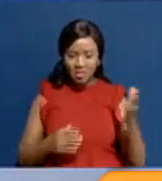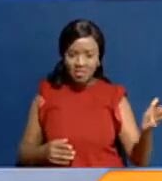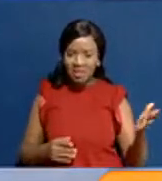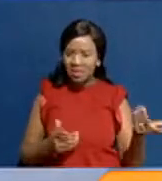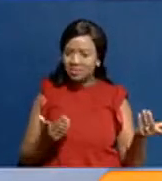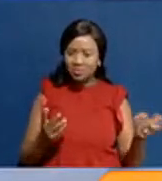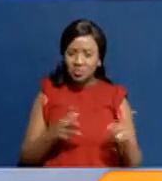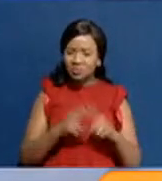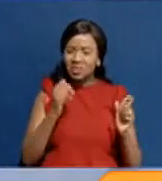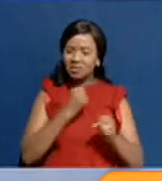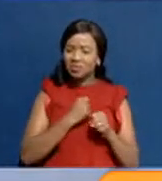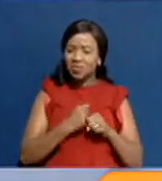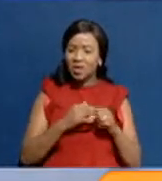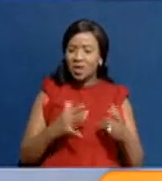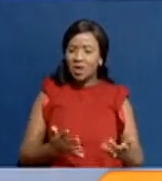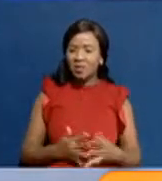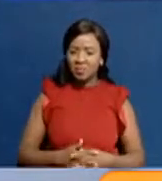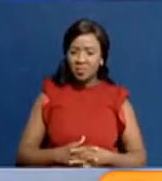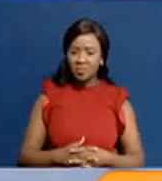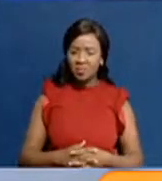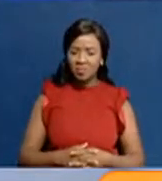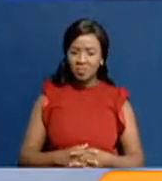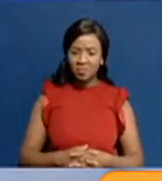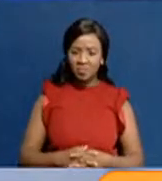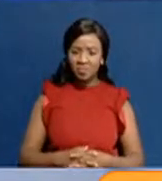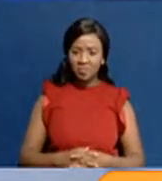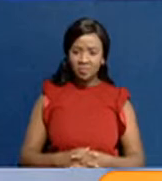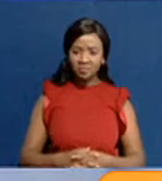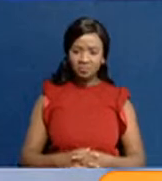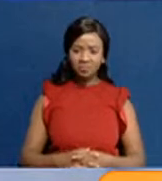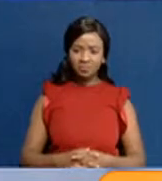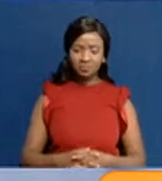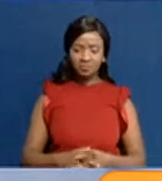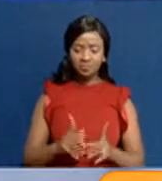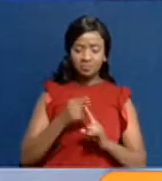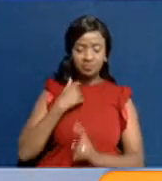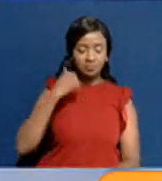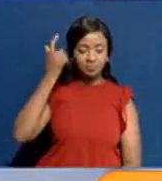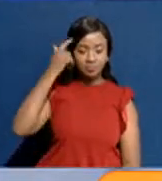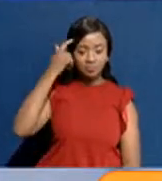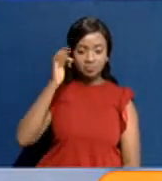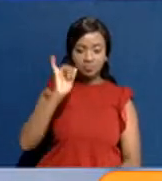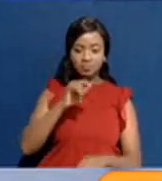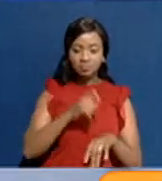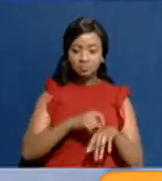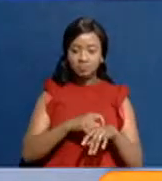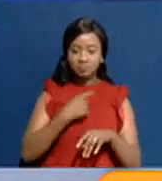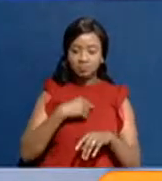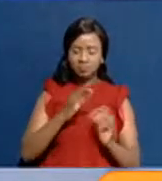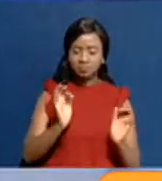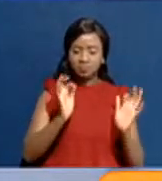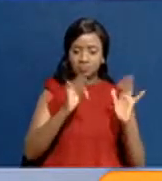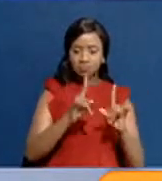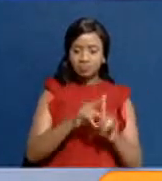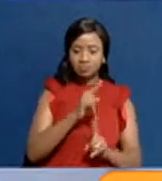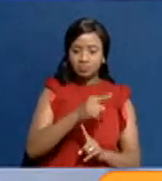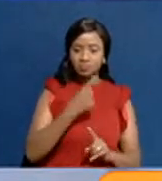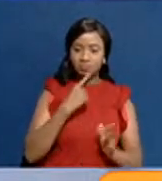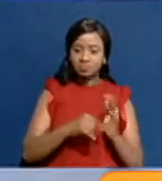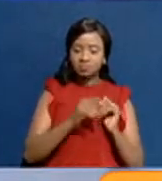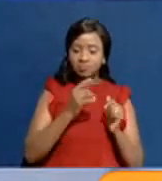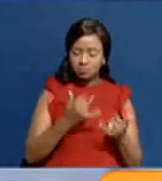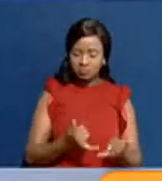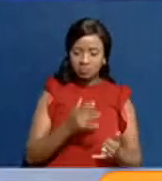even start working there? There was never an approval. And I remember that time, a press conference that she had called, and she was saying that as they go